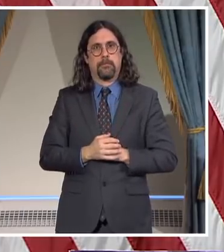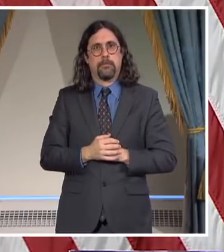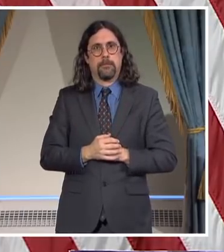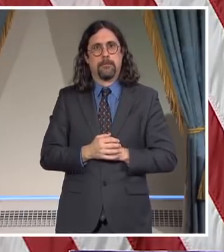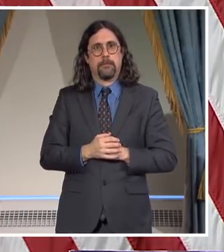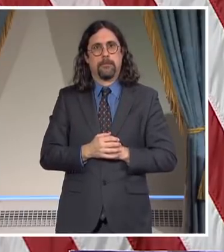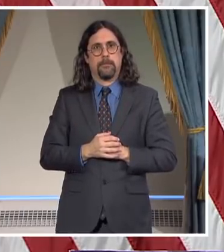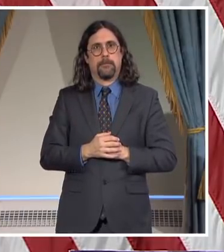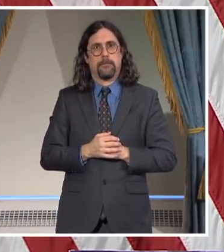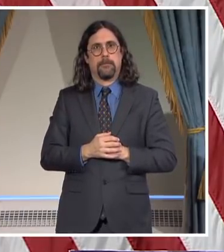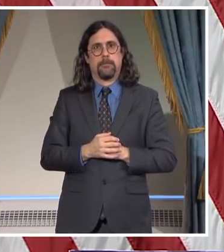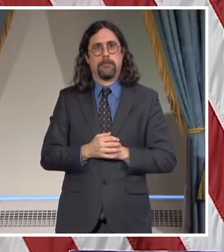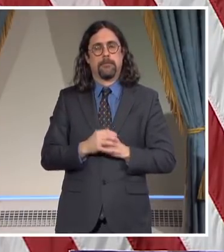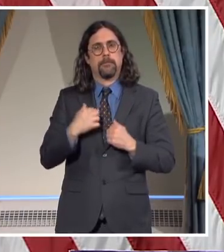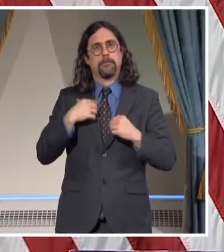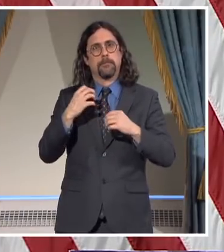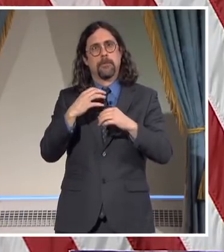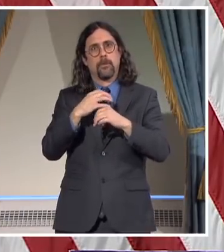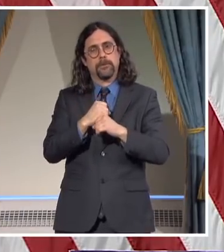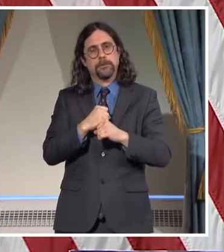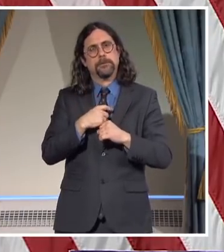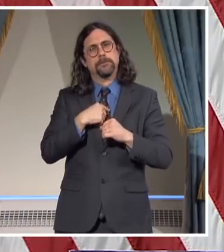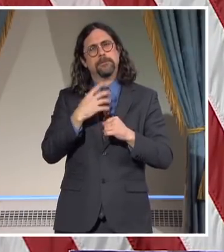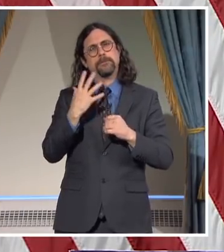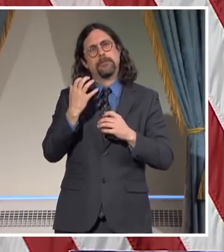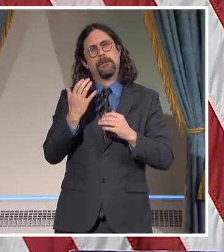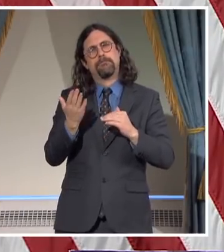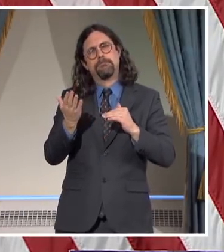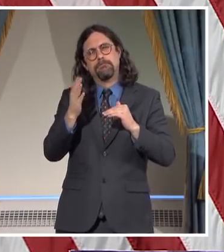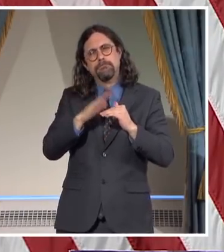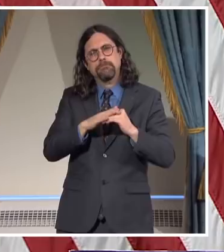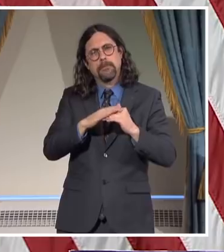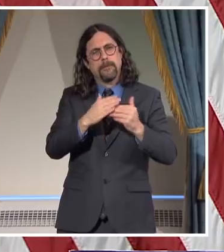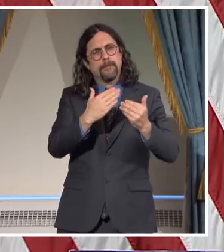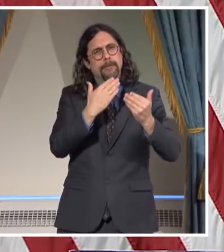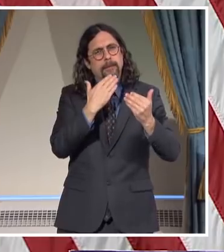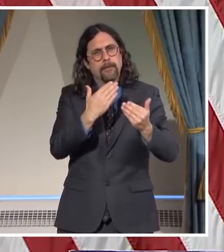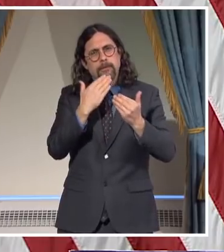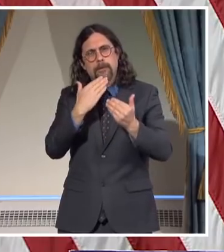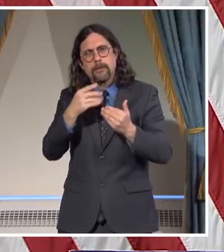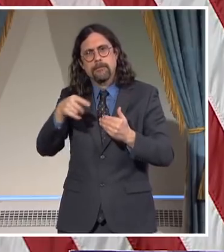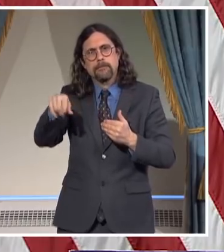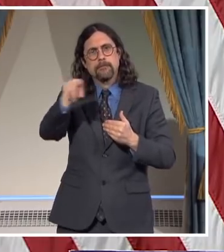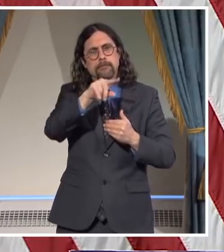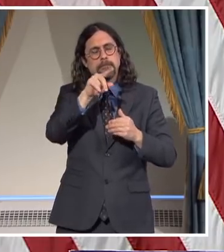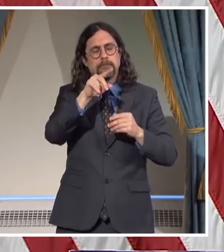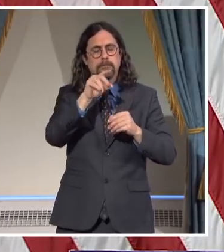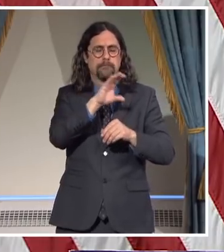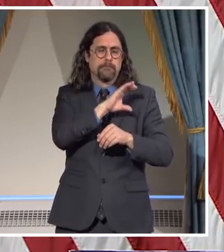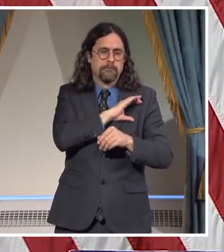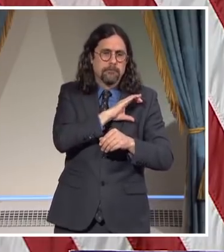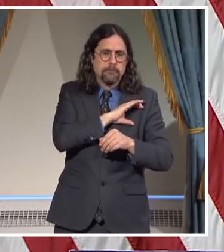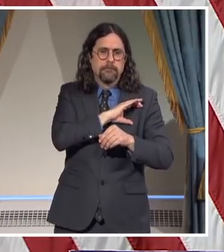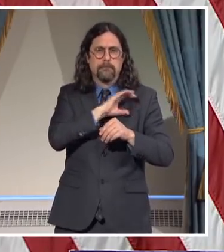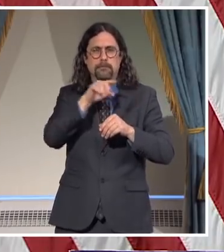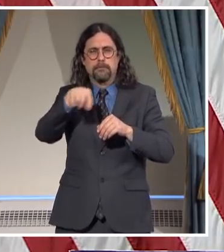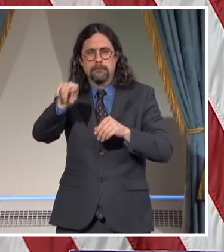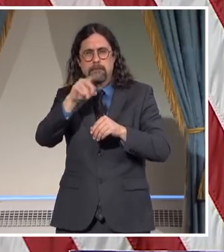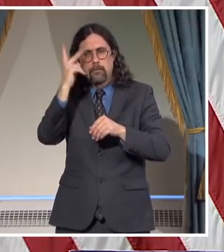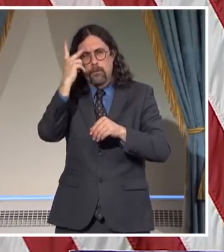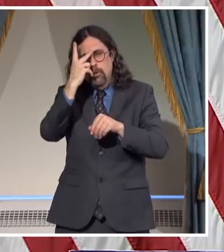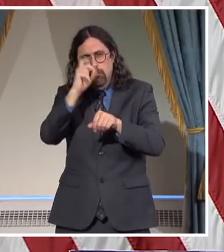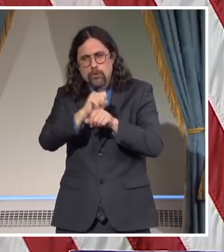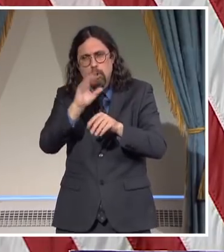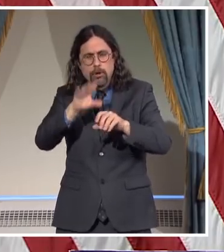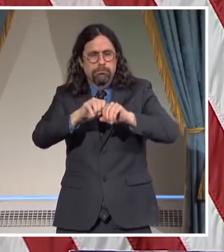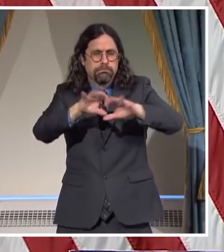to folks who have been out there educating their fellow New Yorkers, working with them. I gave you the example of one of the